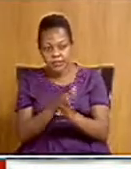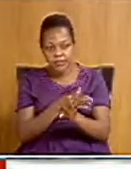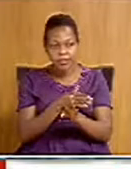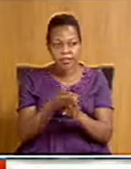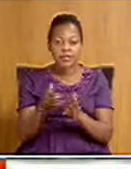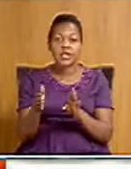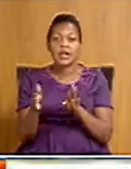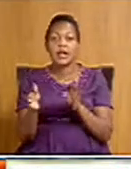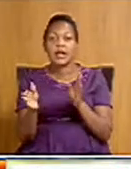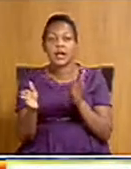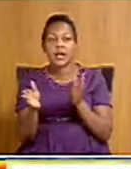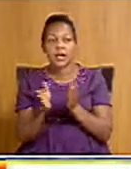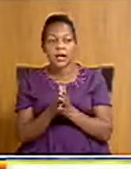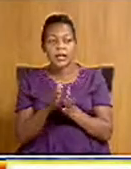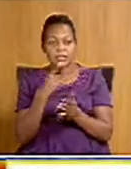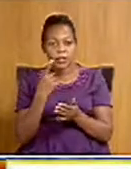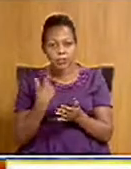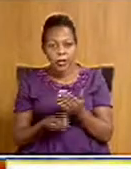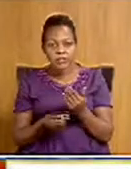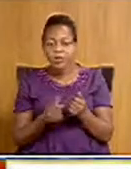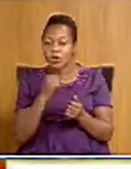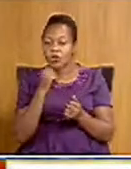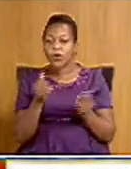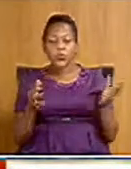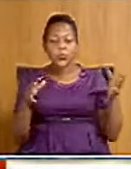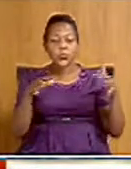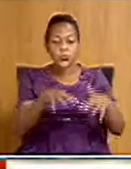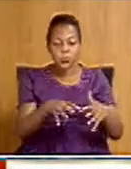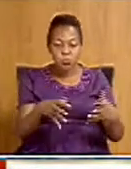nti muleme okwekunganya,